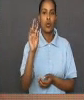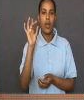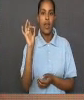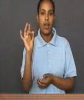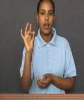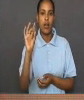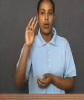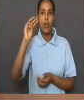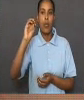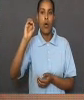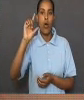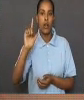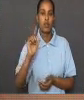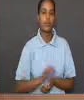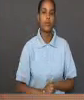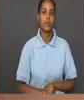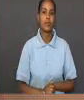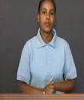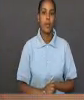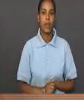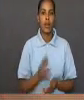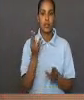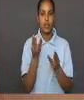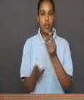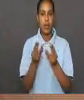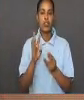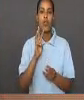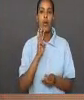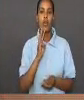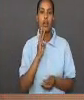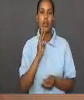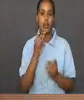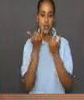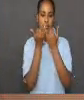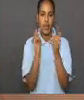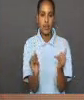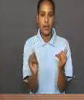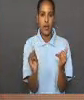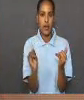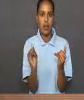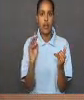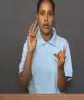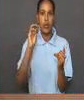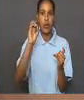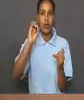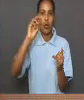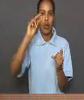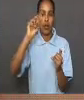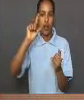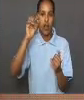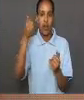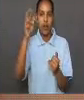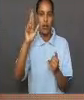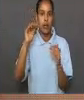0.028 moles. The mass of water divided by the molar mass of